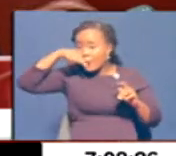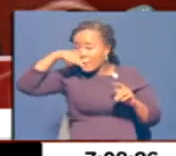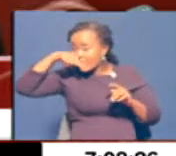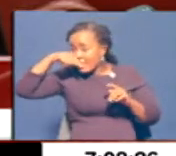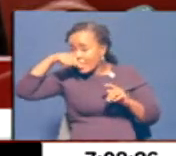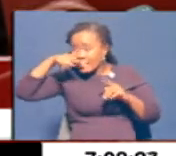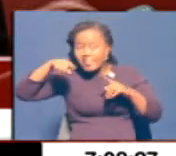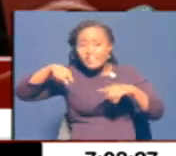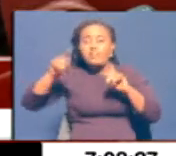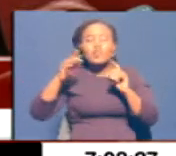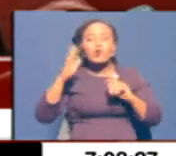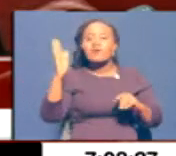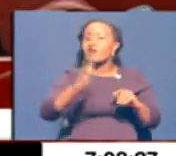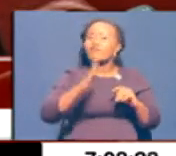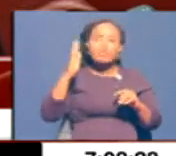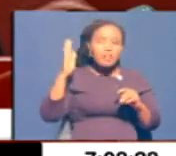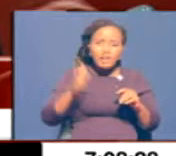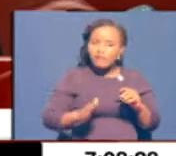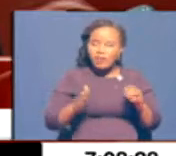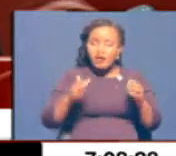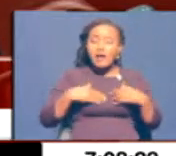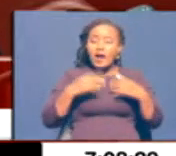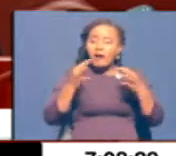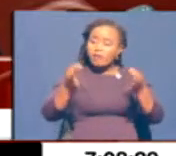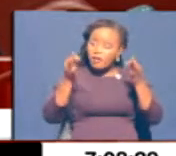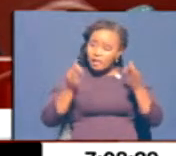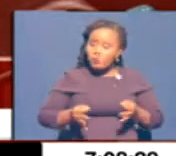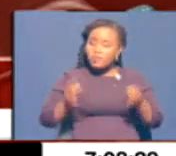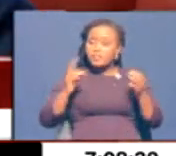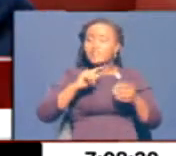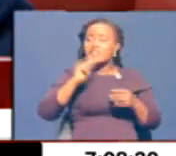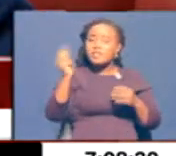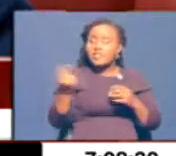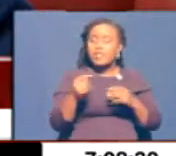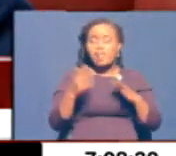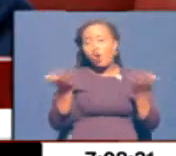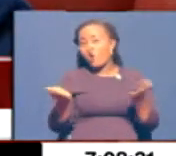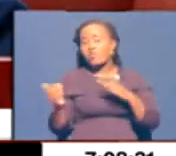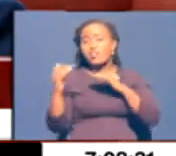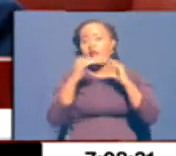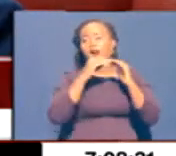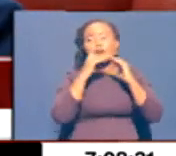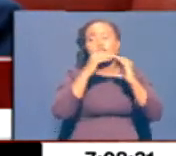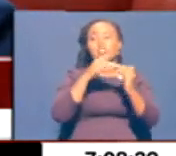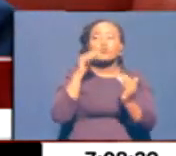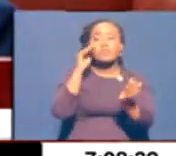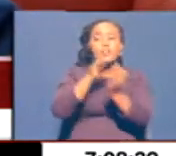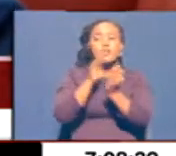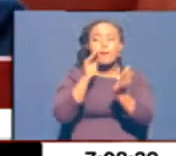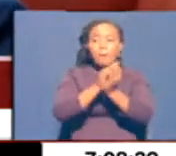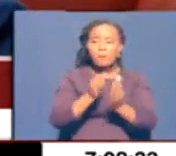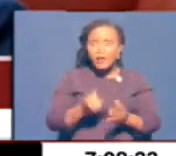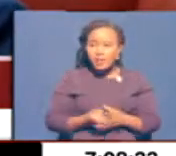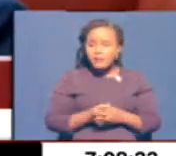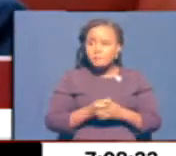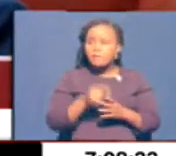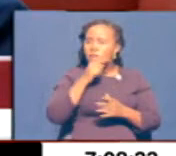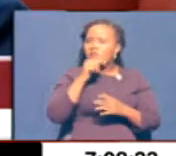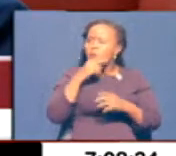he has never had an account in Kenya, in our Equity Bank Kenya. Mr. Aydin was a stranger to